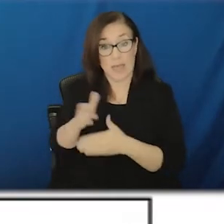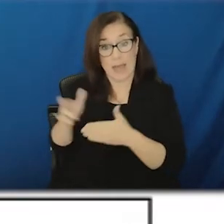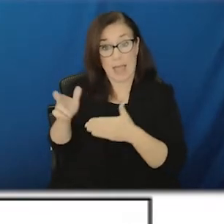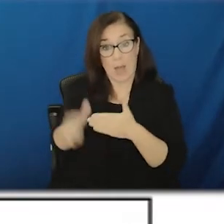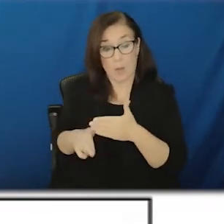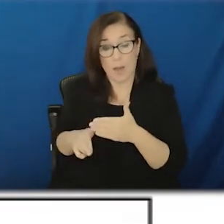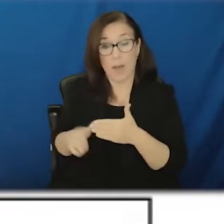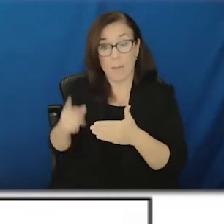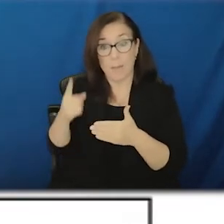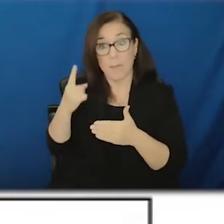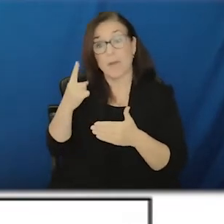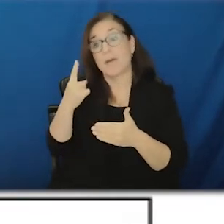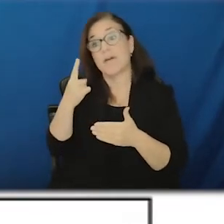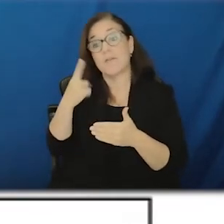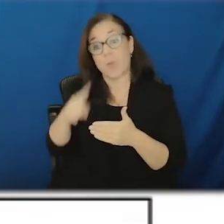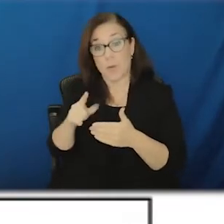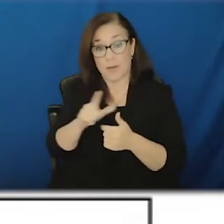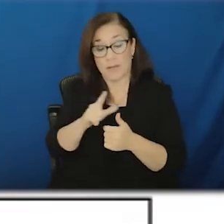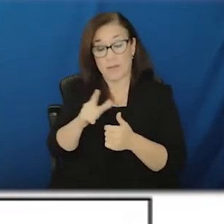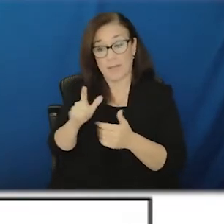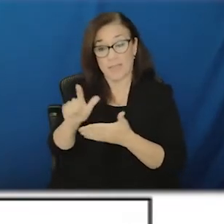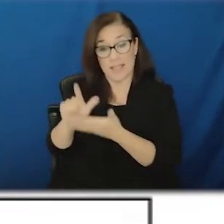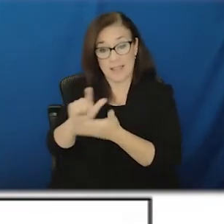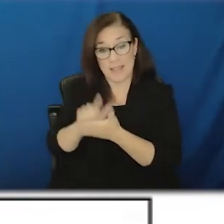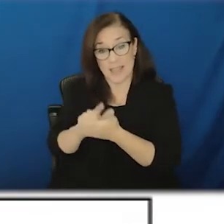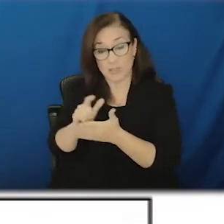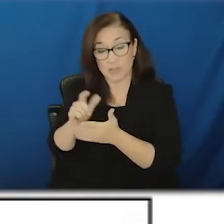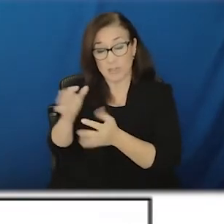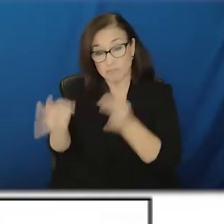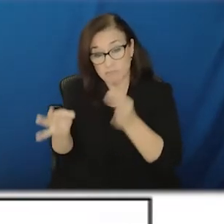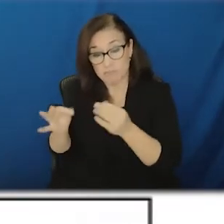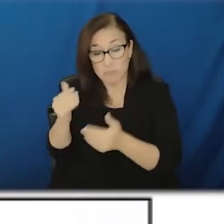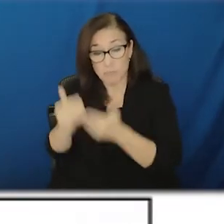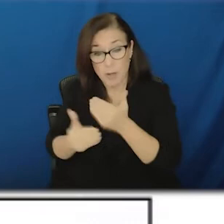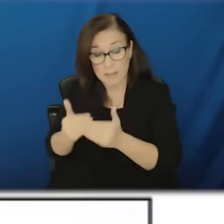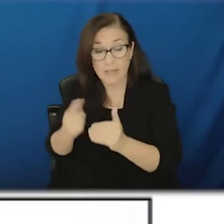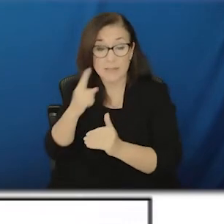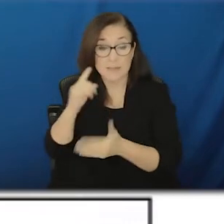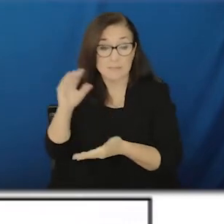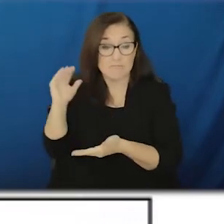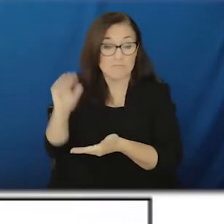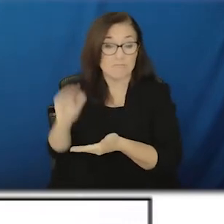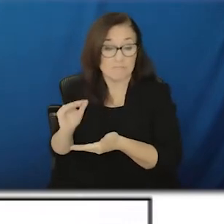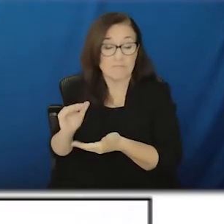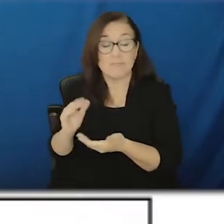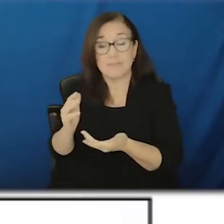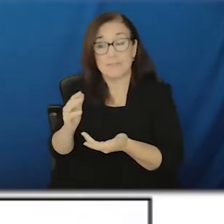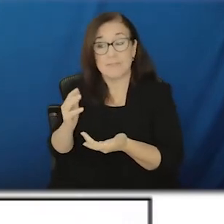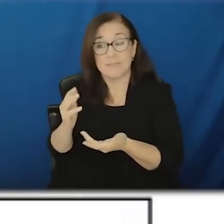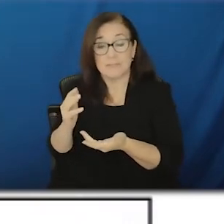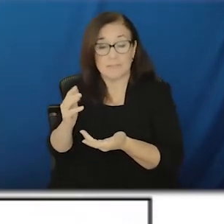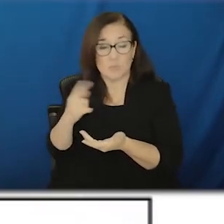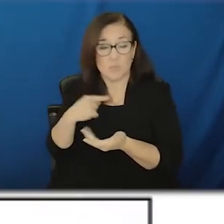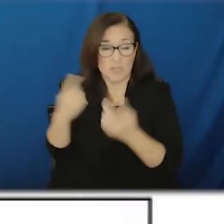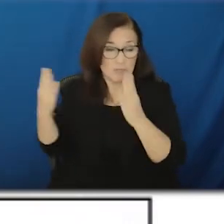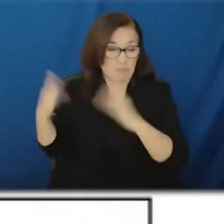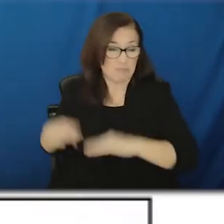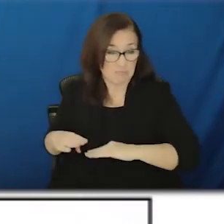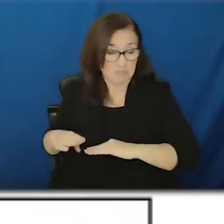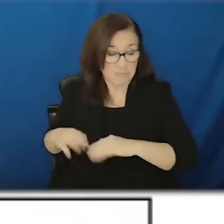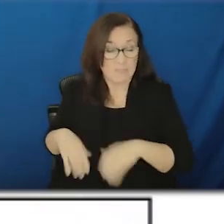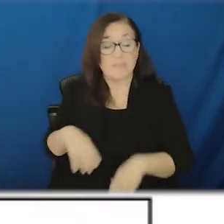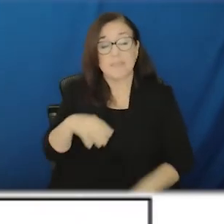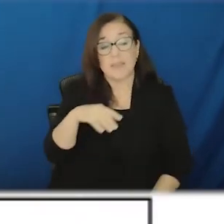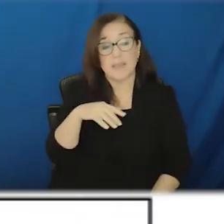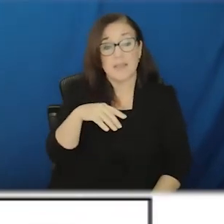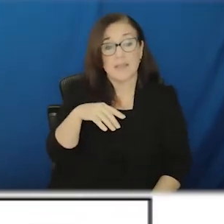to believe to this settlement. So we actually reduced it by 50%, which is very important. This change order, we